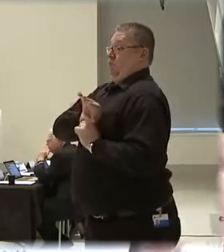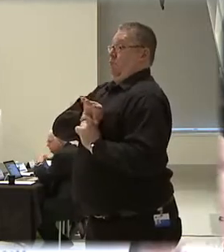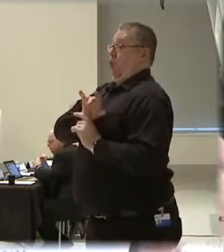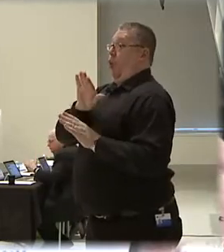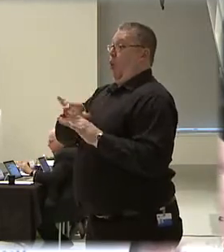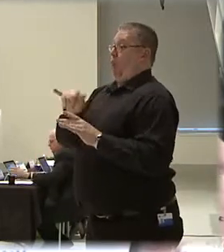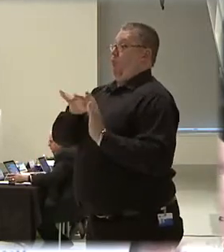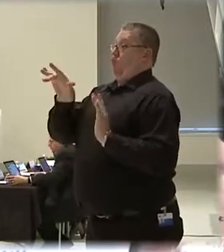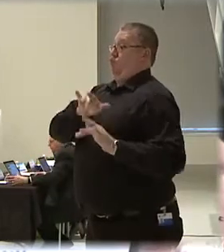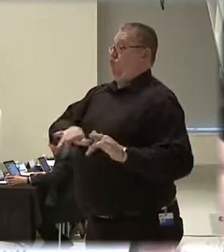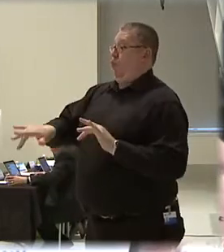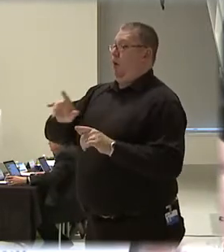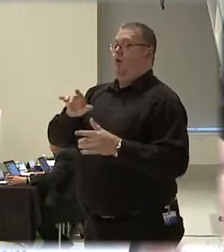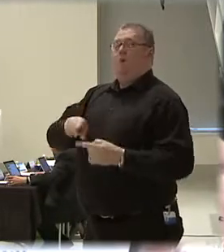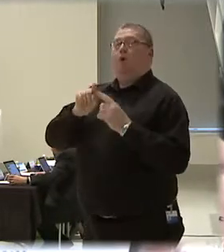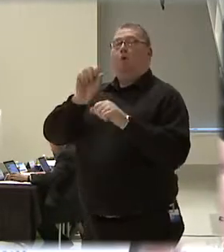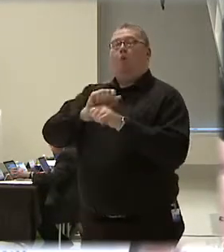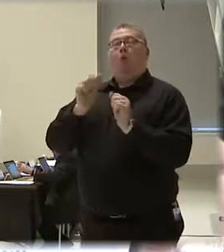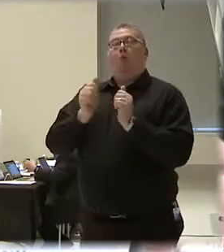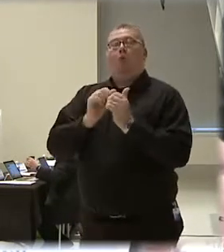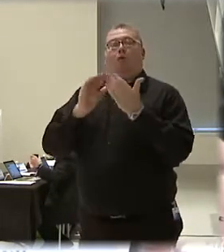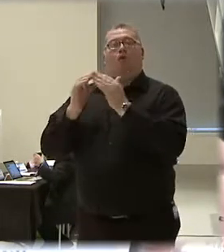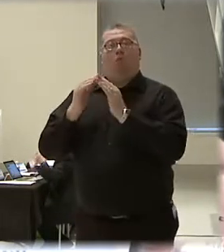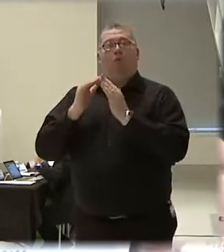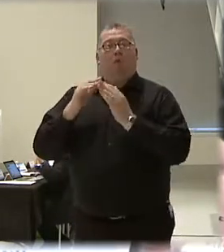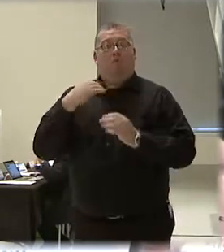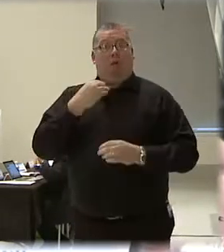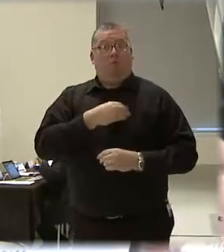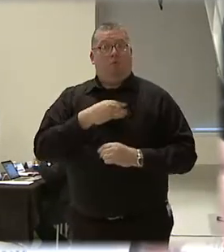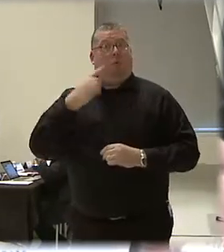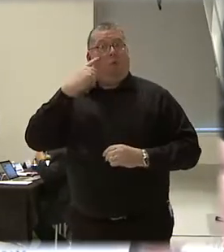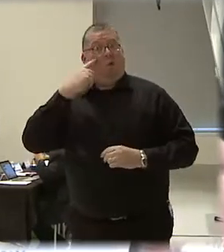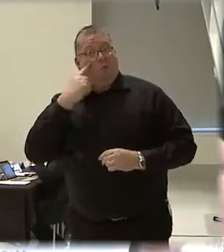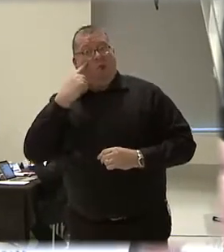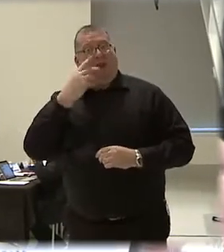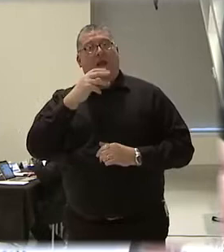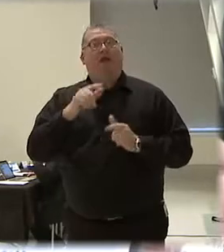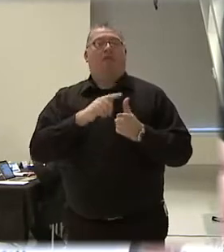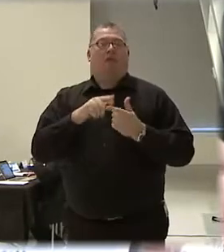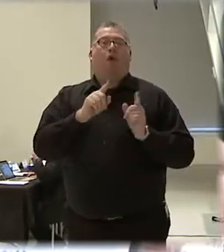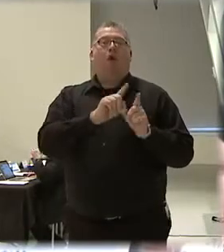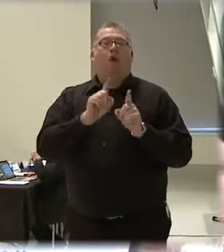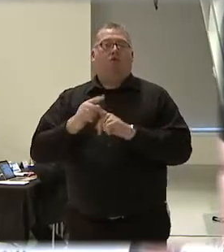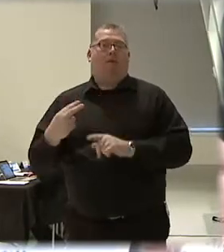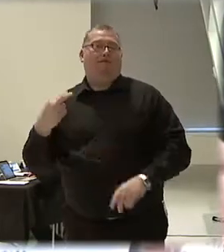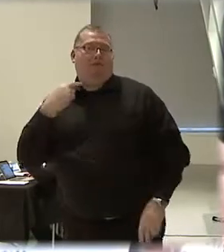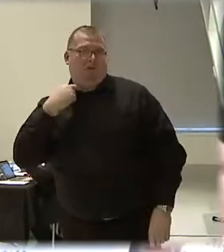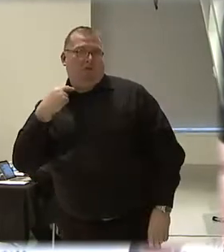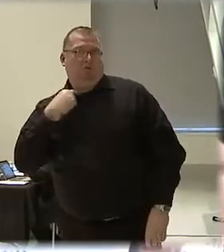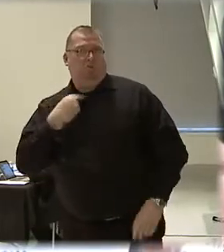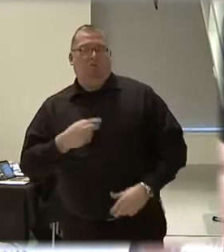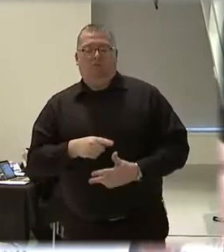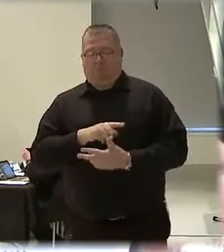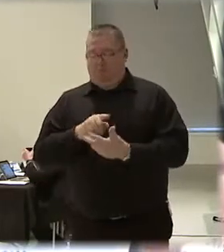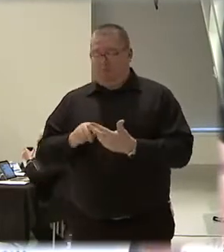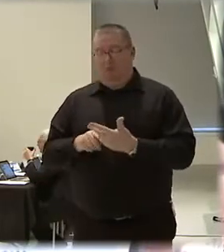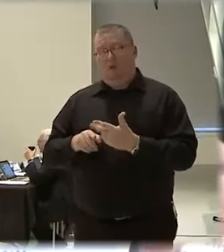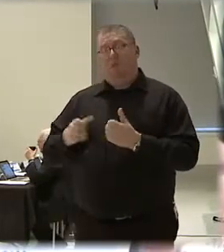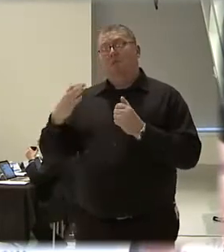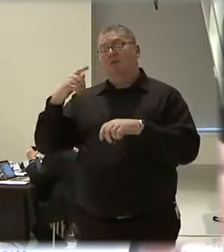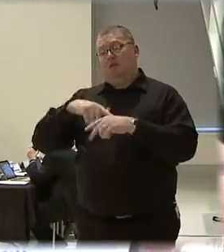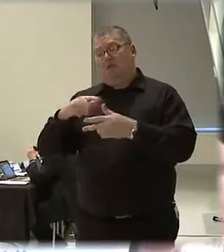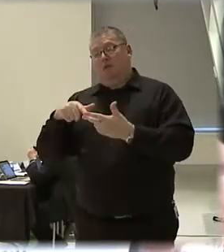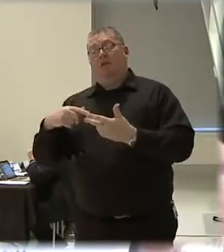when working with community members, witnesses, and obviously crime victims. And that in a lot of cases, those victims